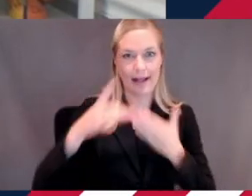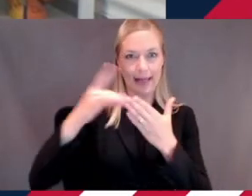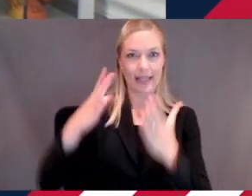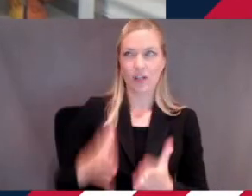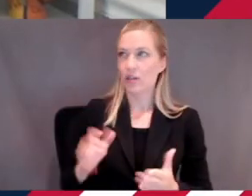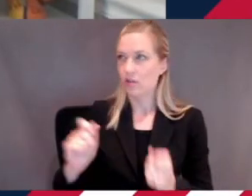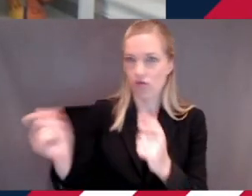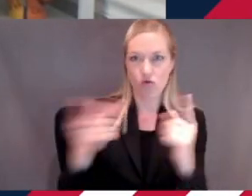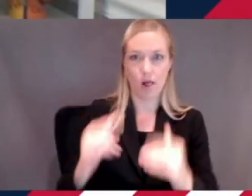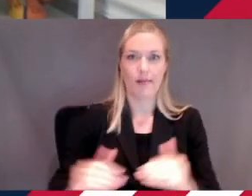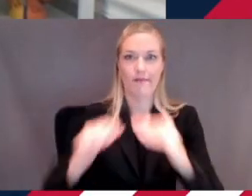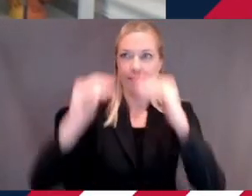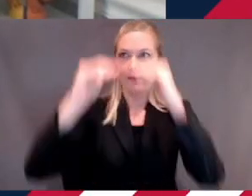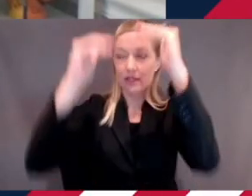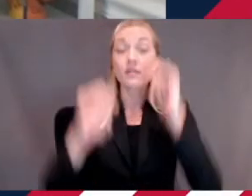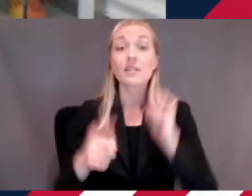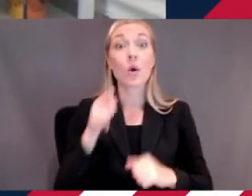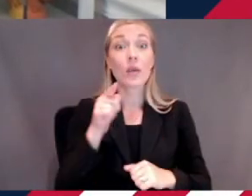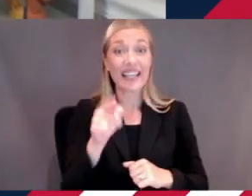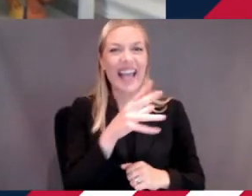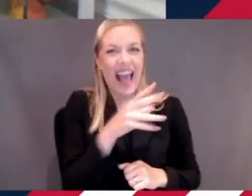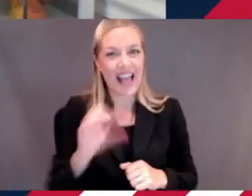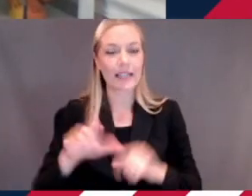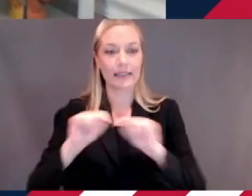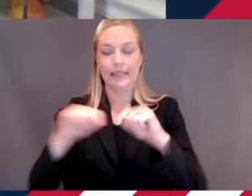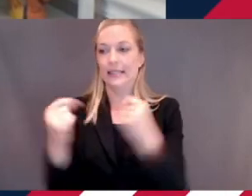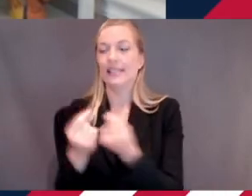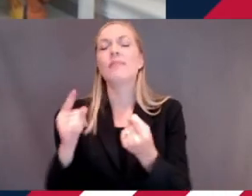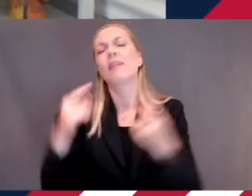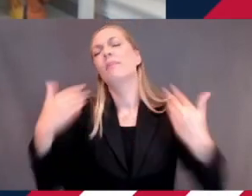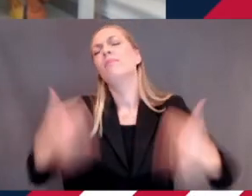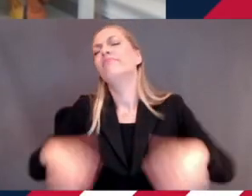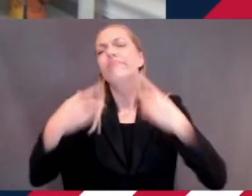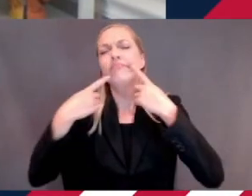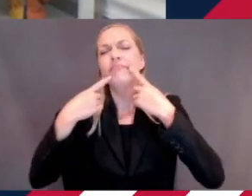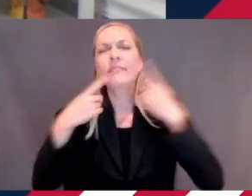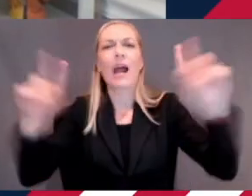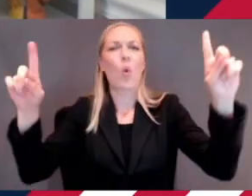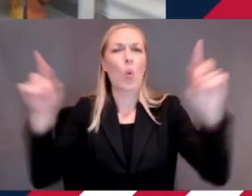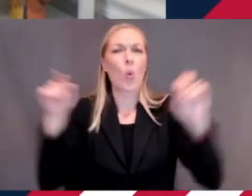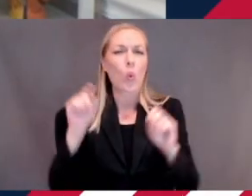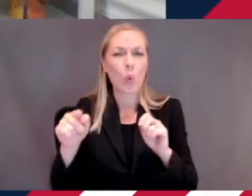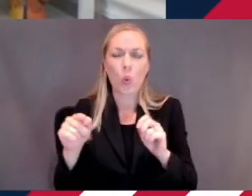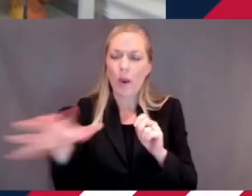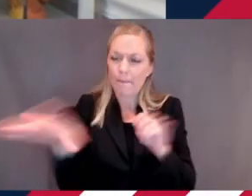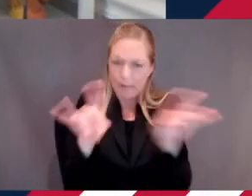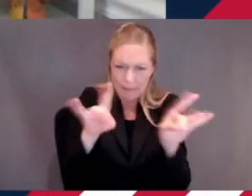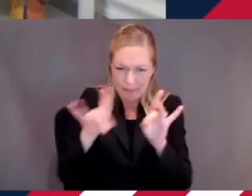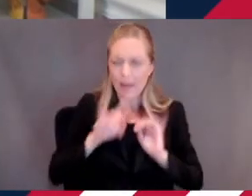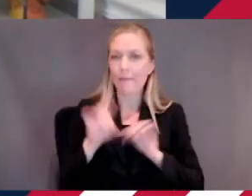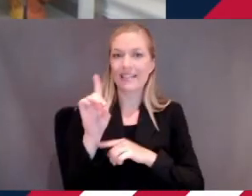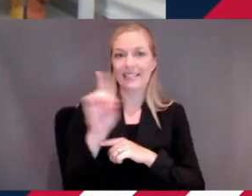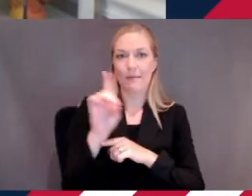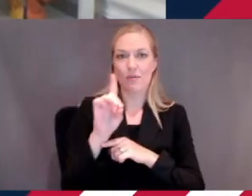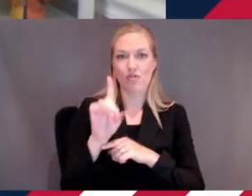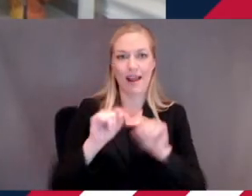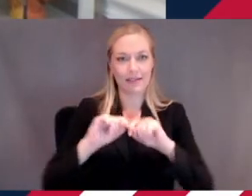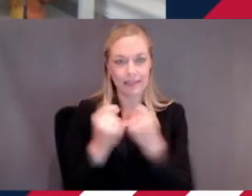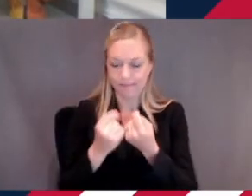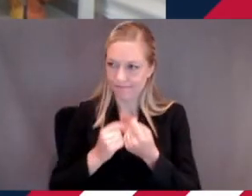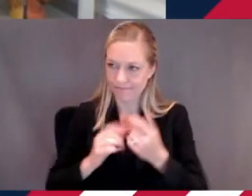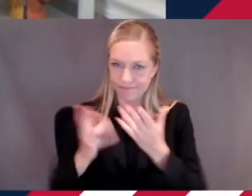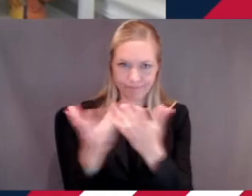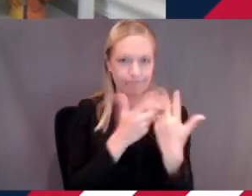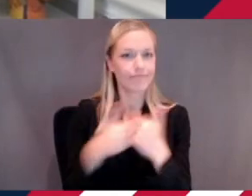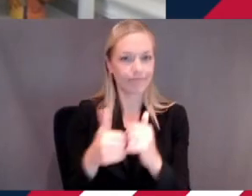fearless team, have been incredibly successful at doing just that. He and the DNC team have done exactly what